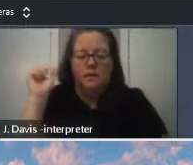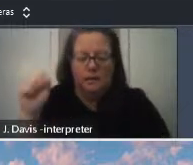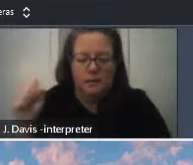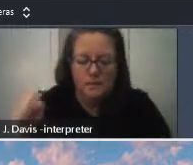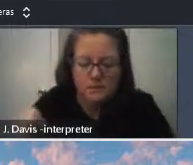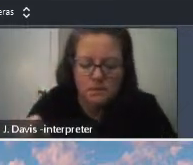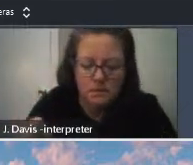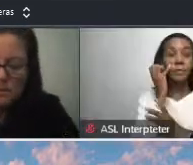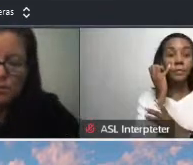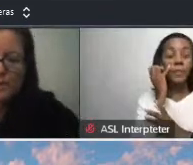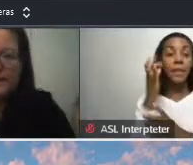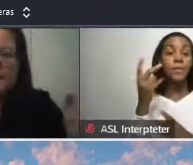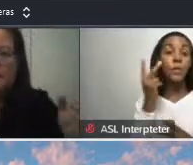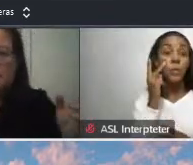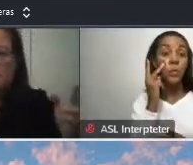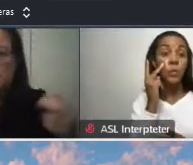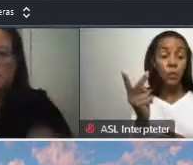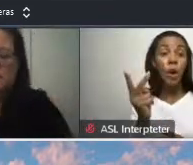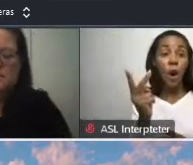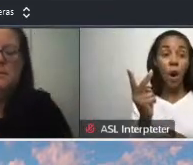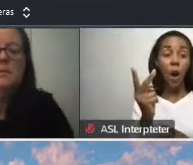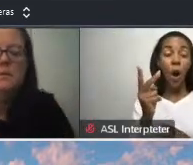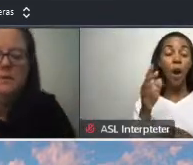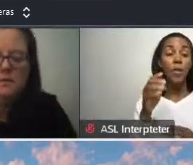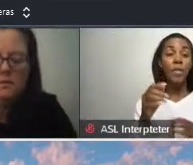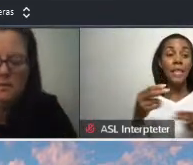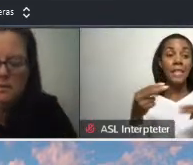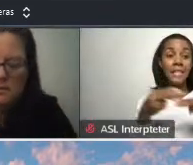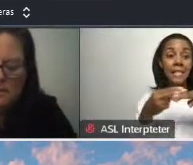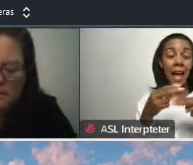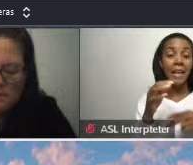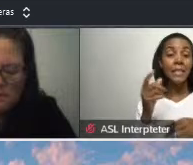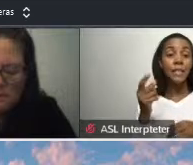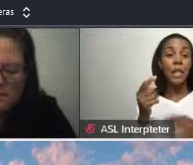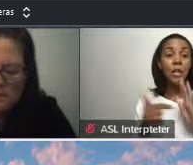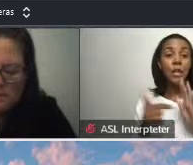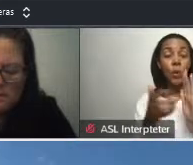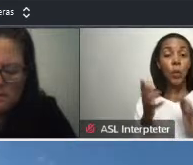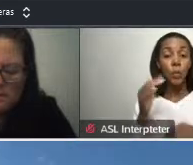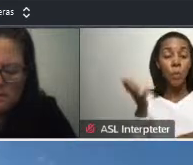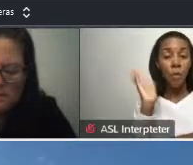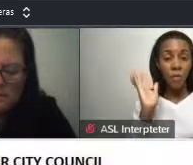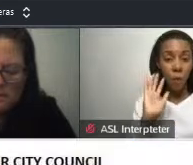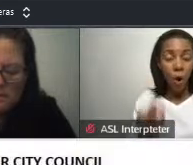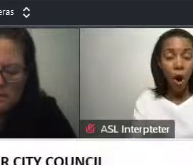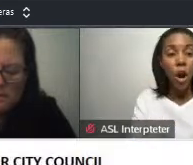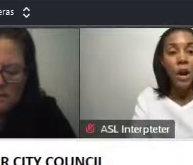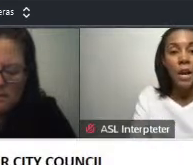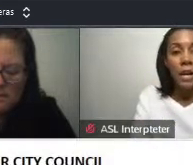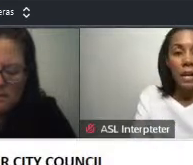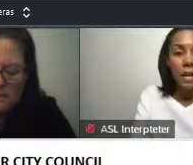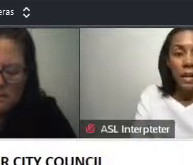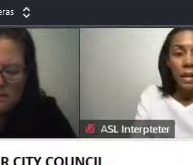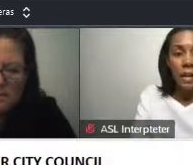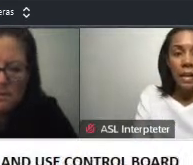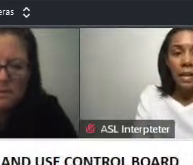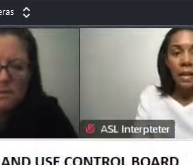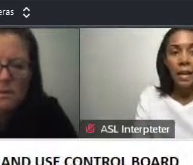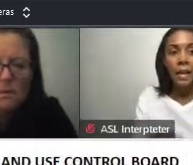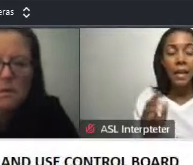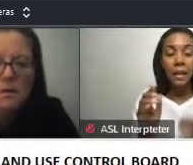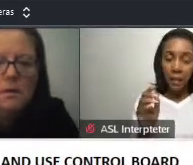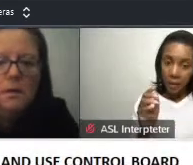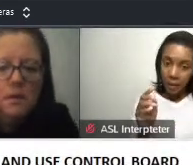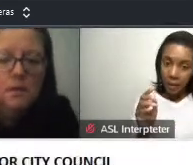the slides that Josh showed earlier, there's handrails and sidewalks and steps going down, and he's repainted